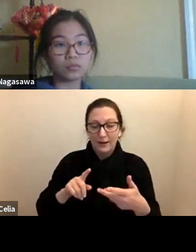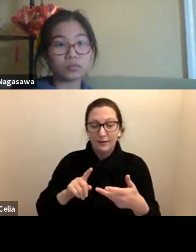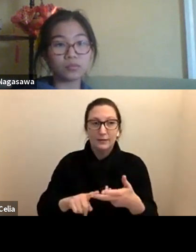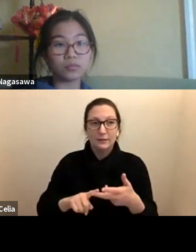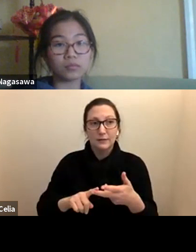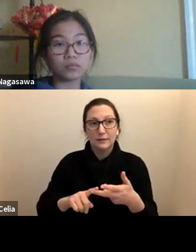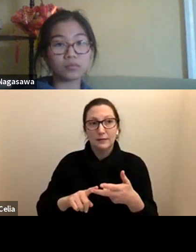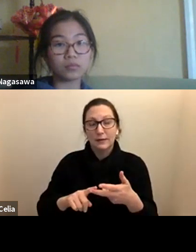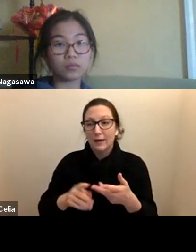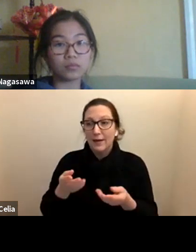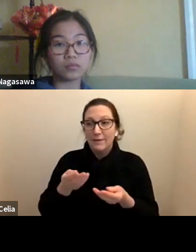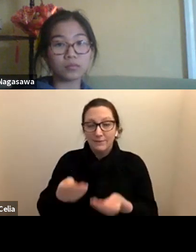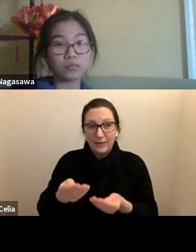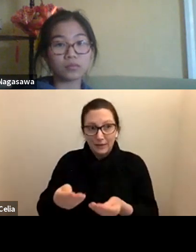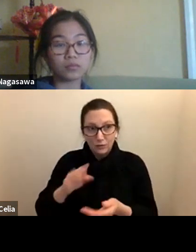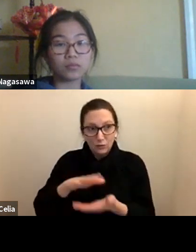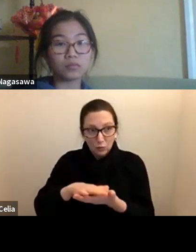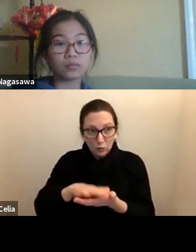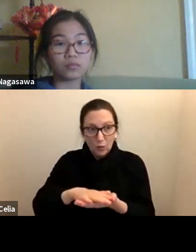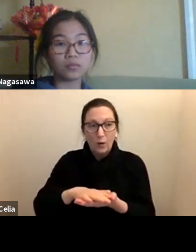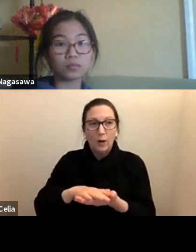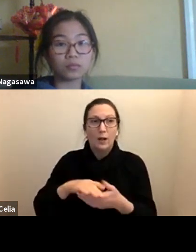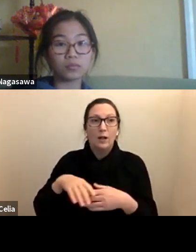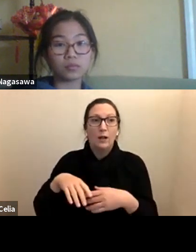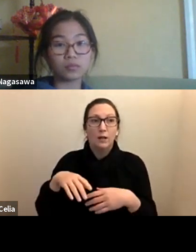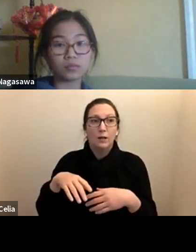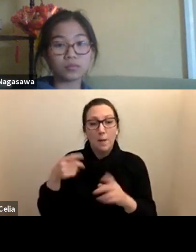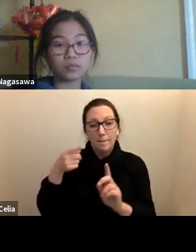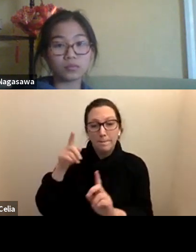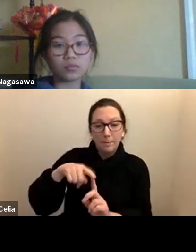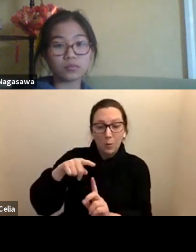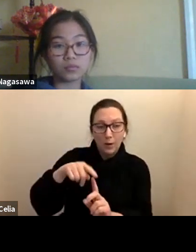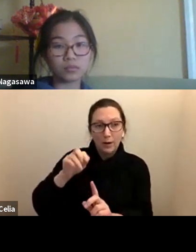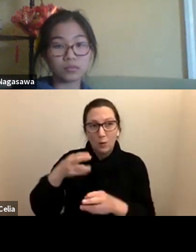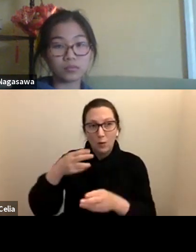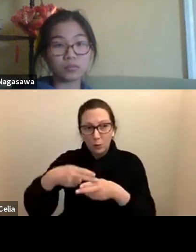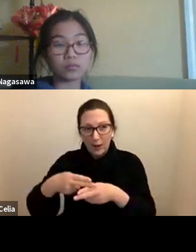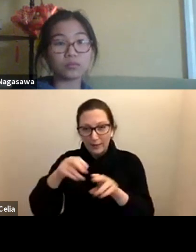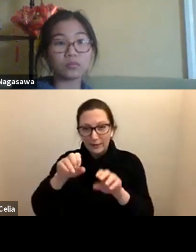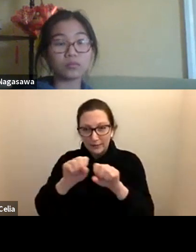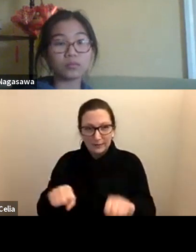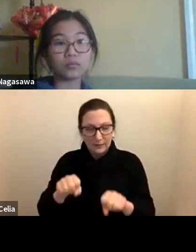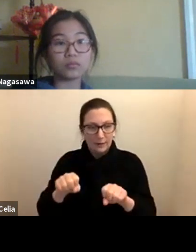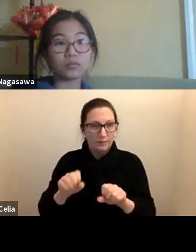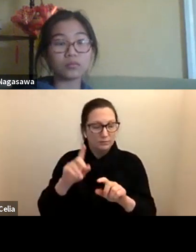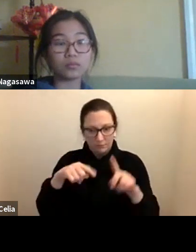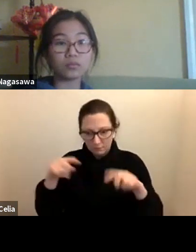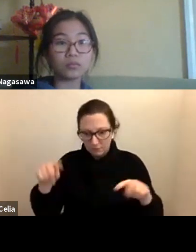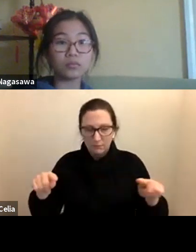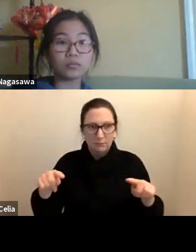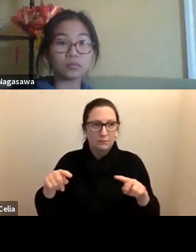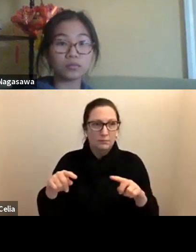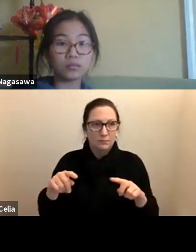school, some sort of point or weight system, and some combination of